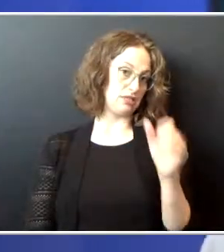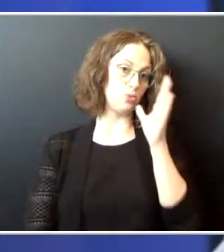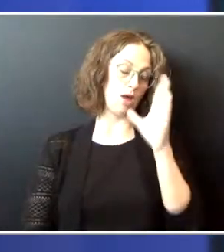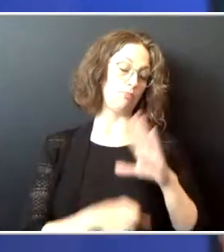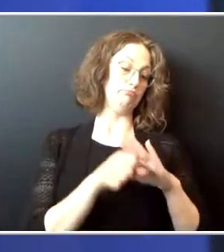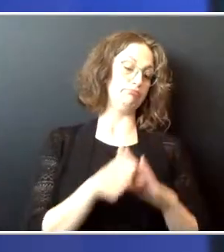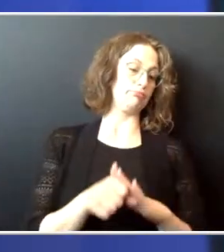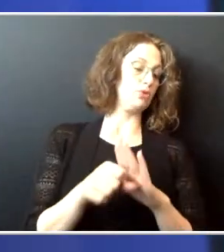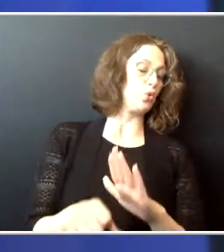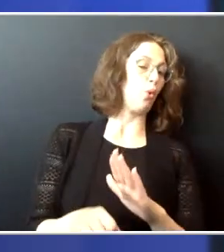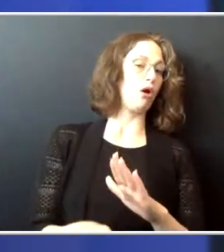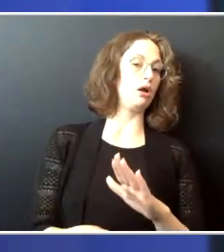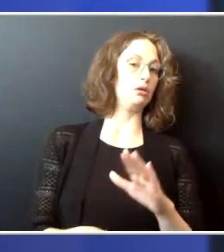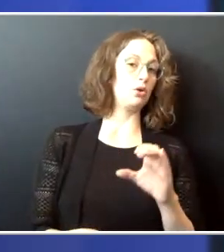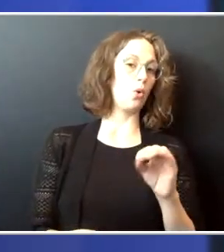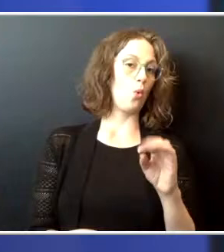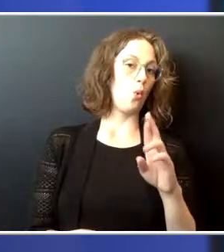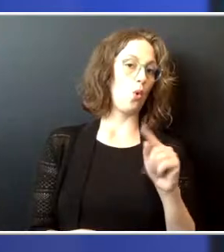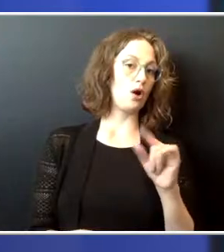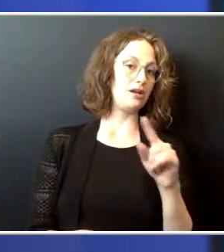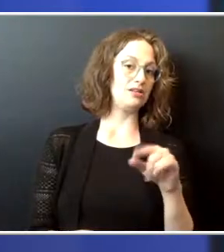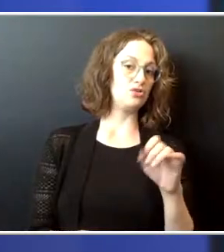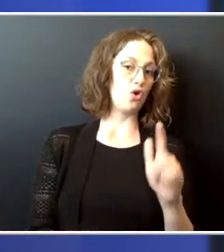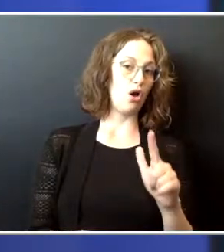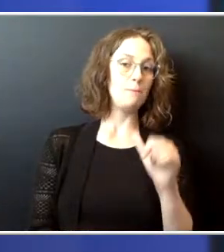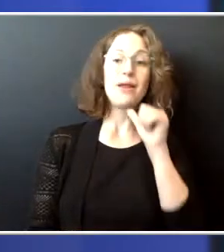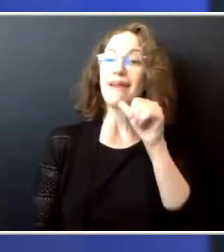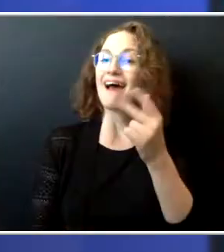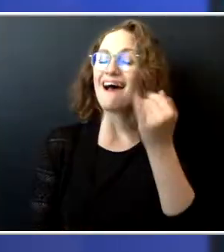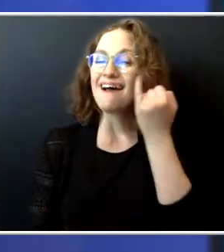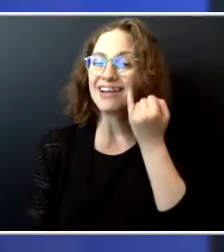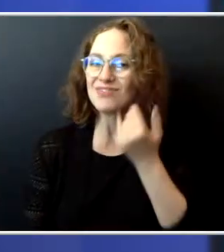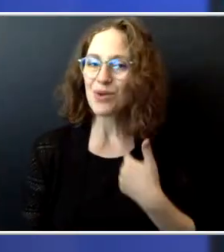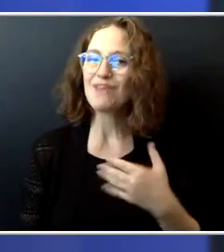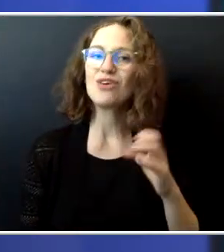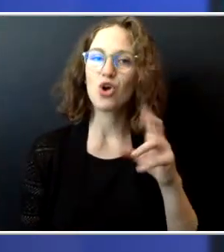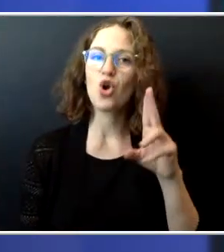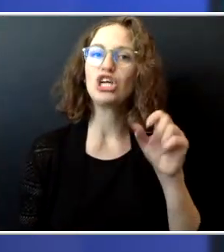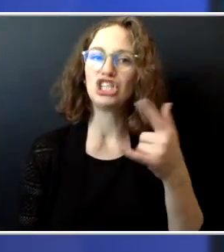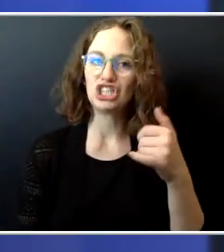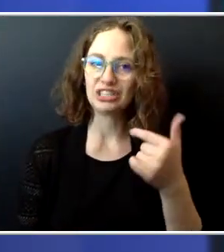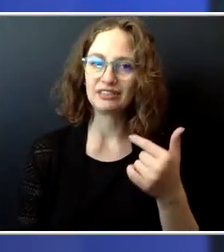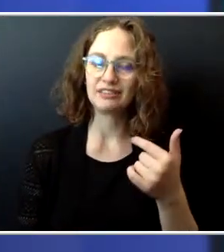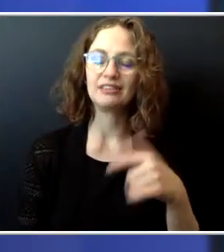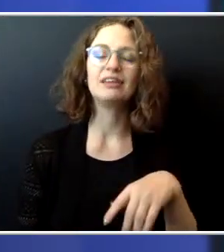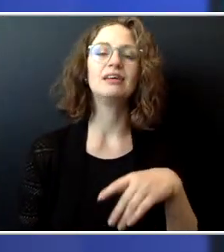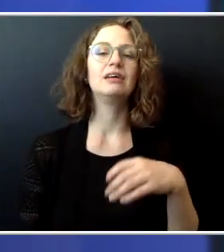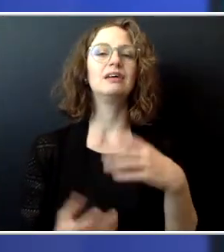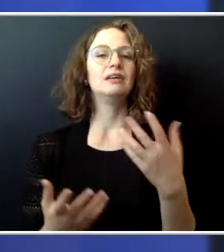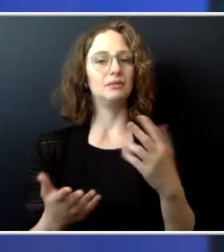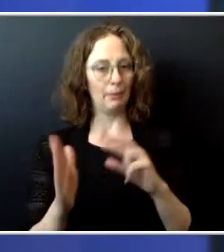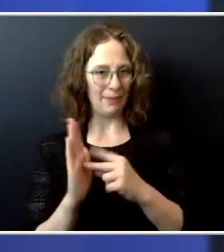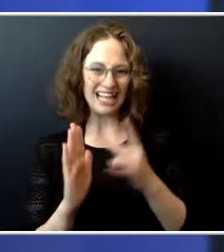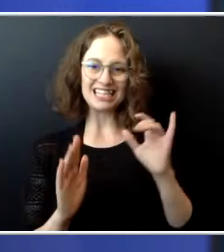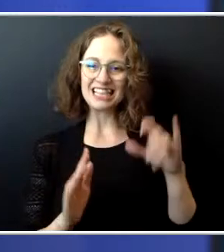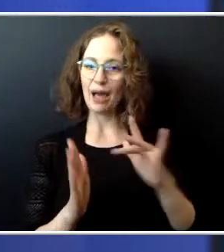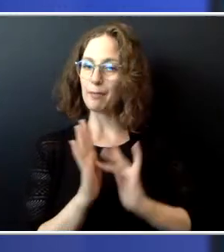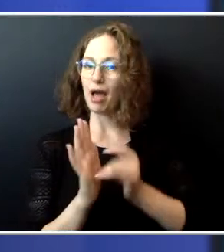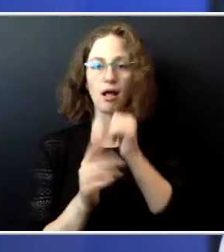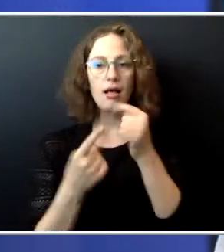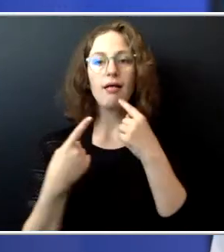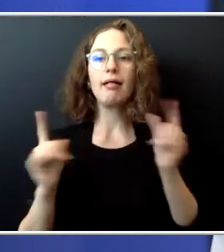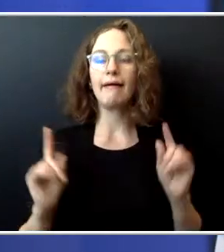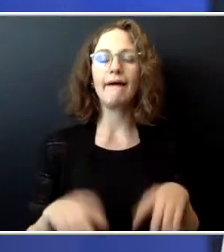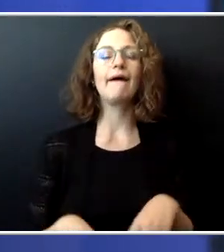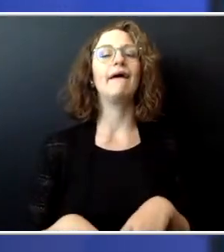because they're out of control. So even the steroid would not work. And then if we wanted to check if someone's making too